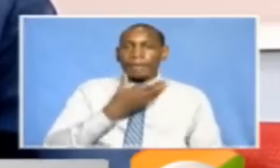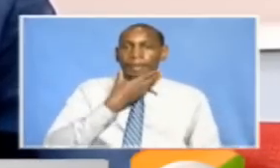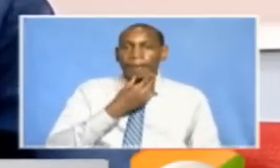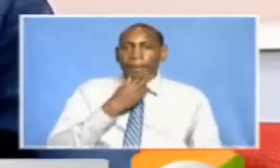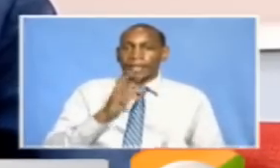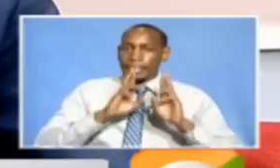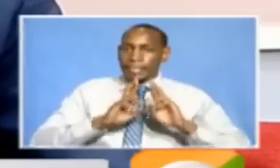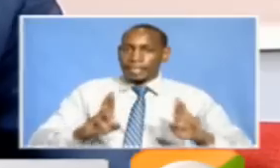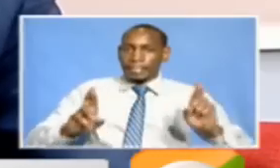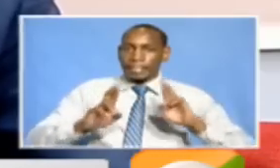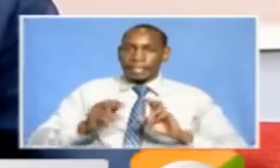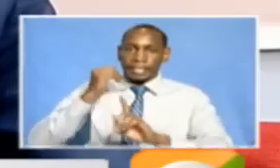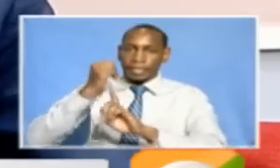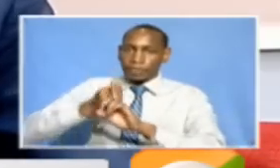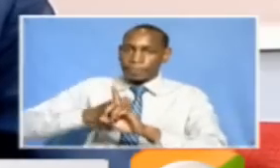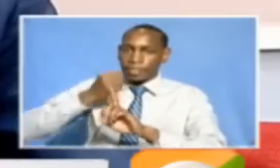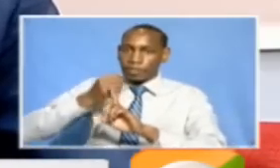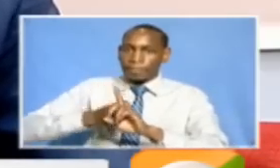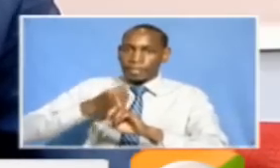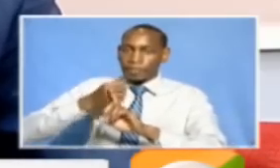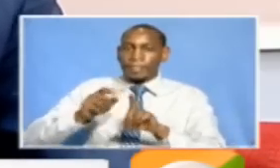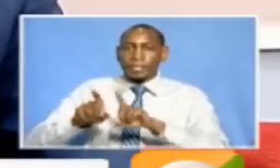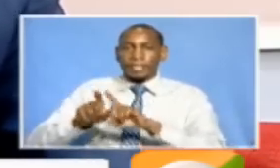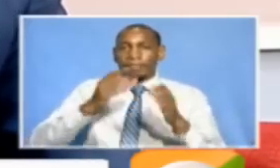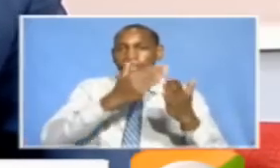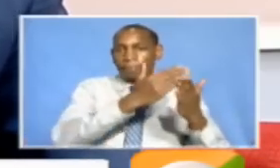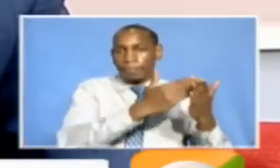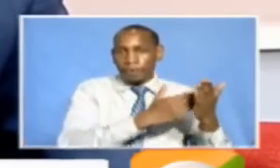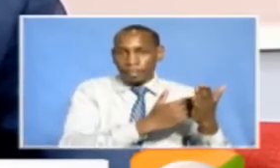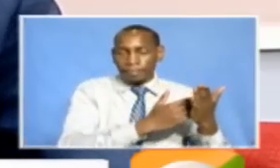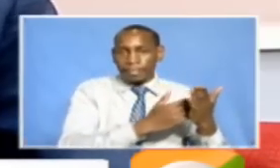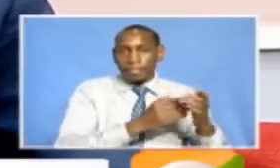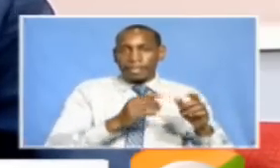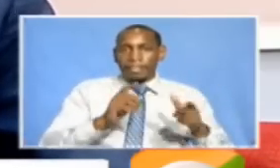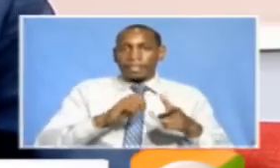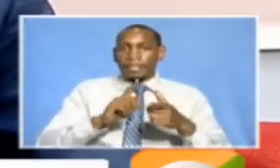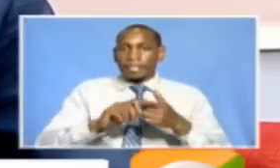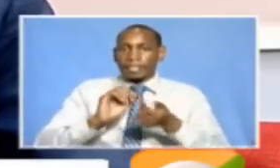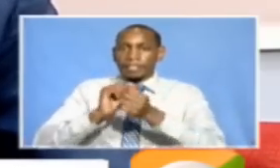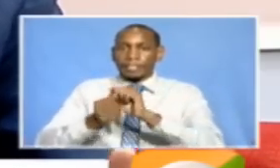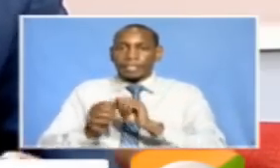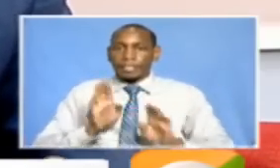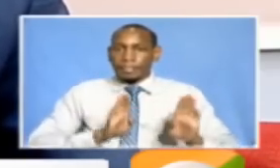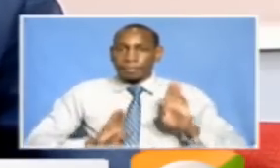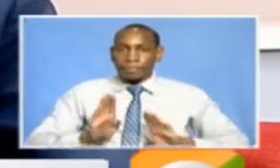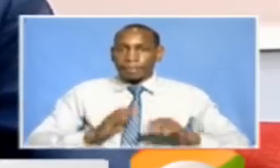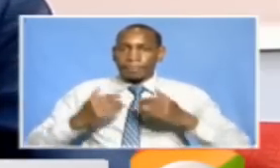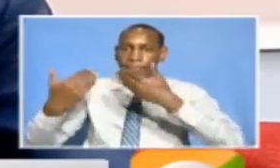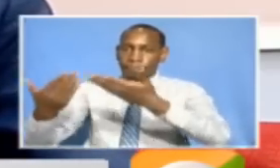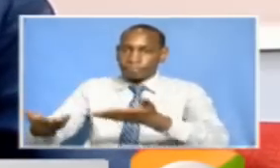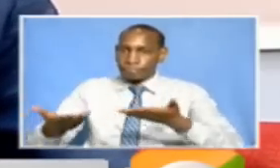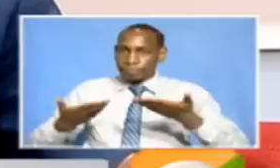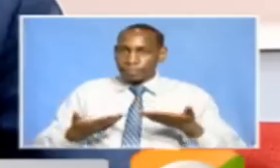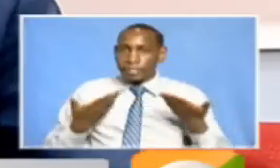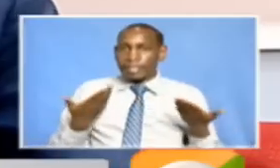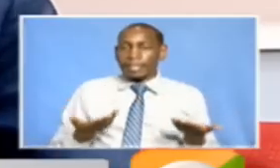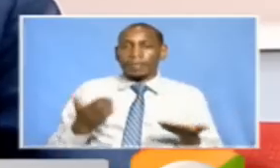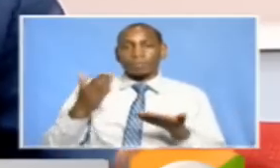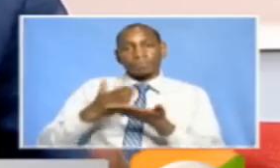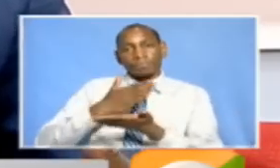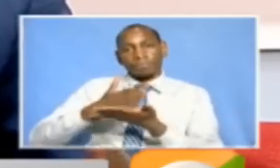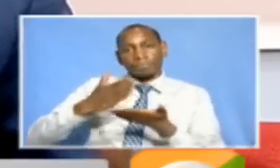coming out to champion such causes, then you magnify their behavior. You bring them forward to now